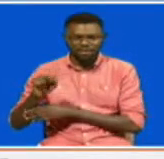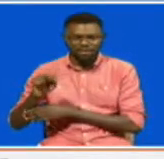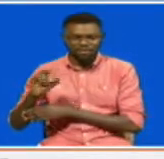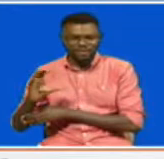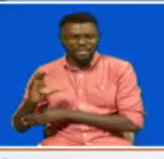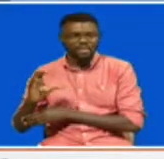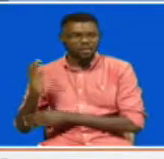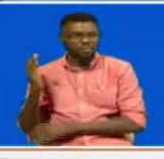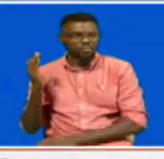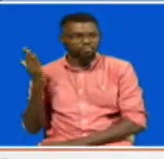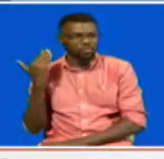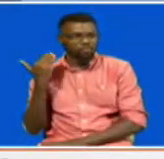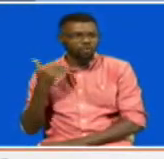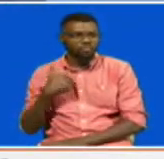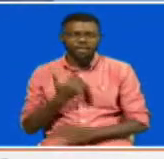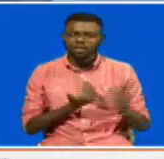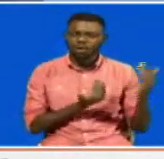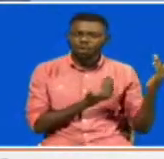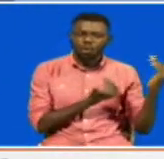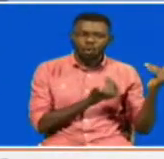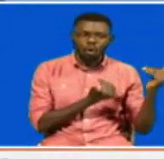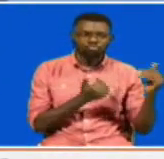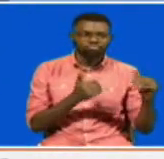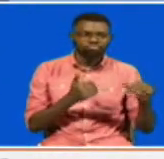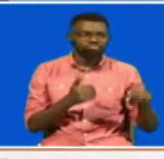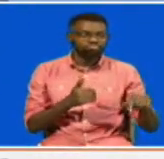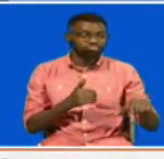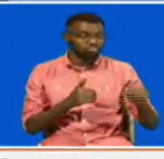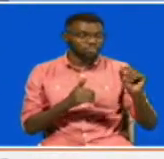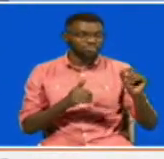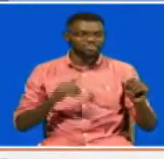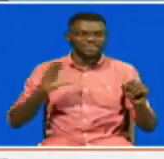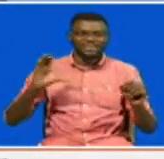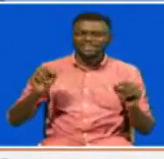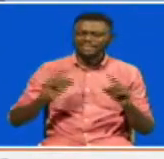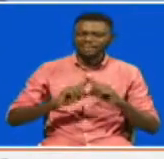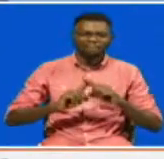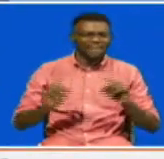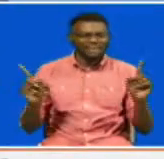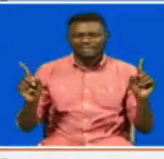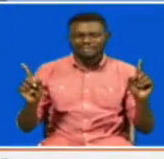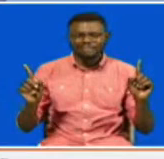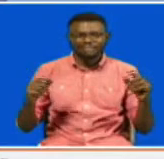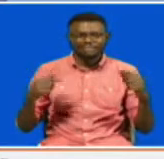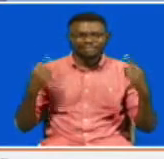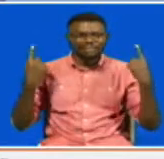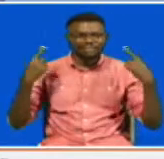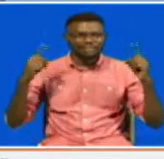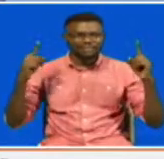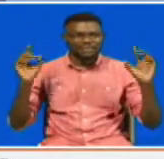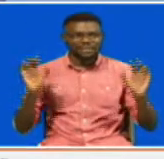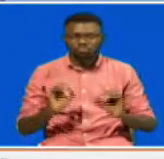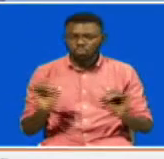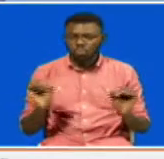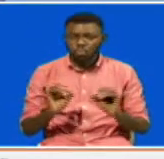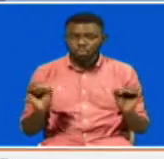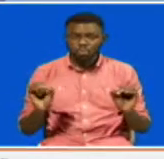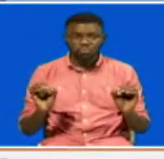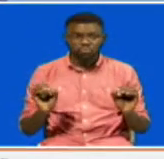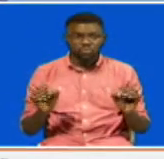be nominated in cabinet. That did not happen. So from that time